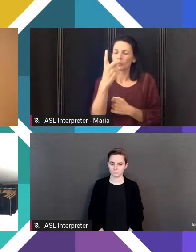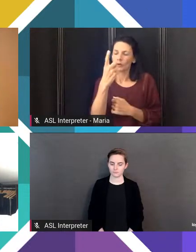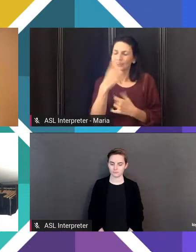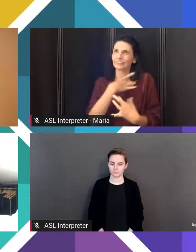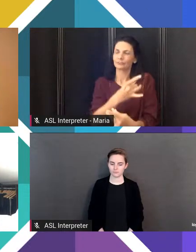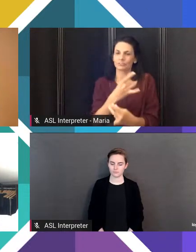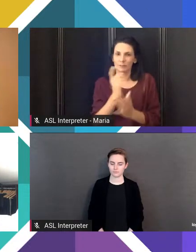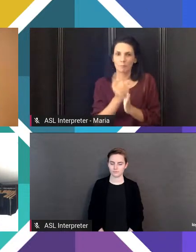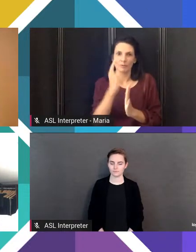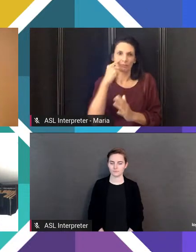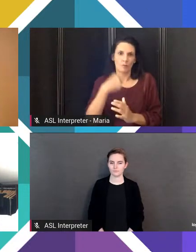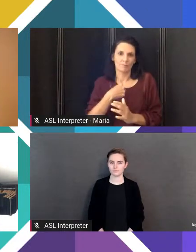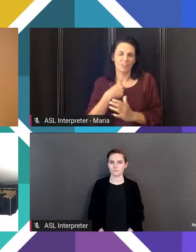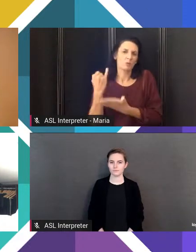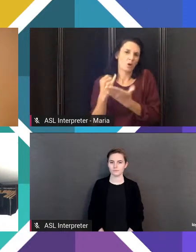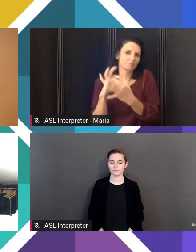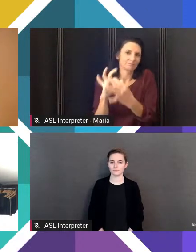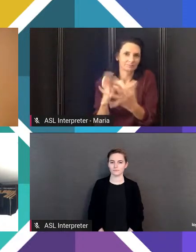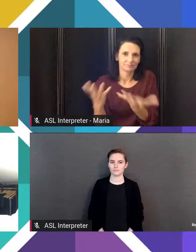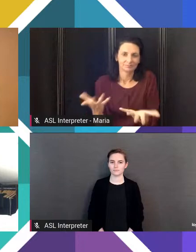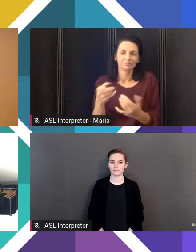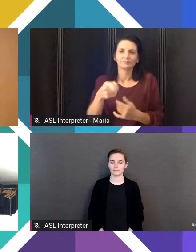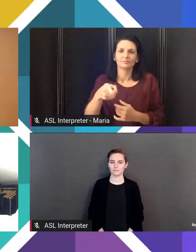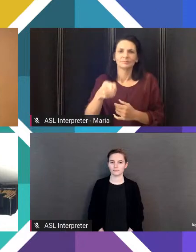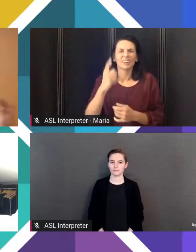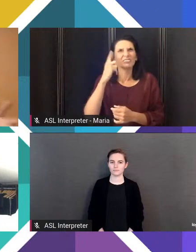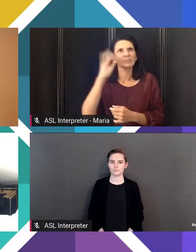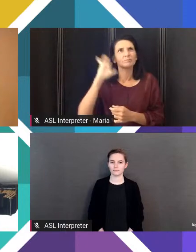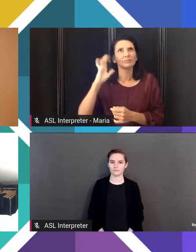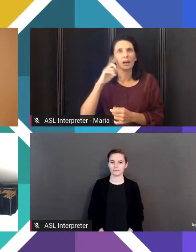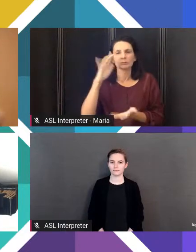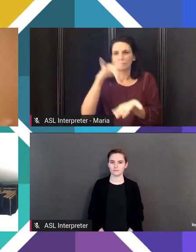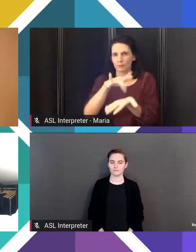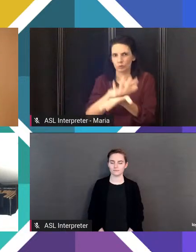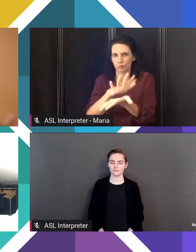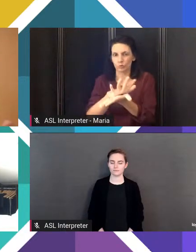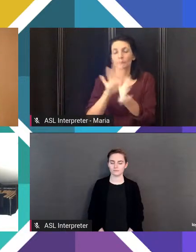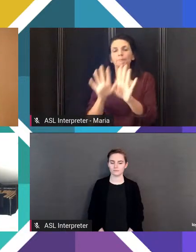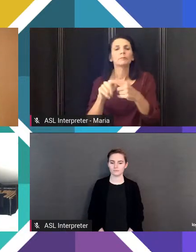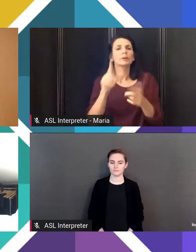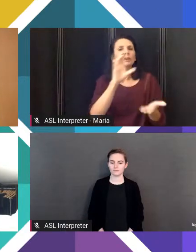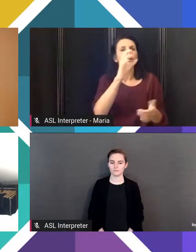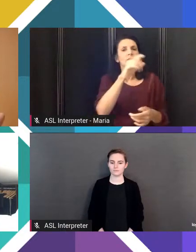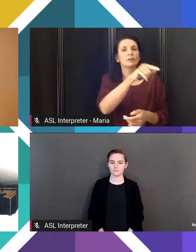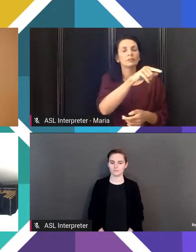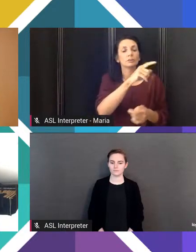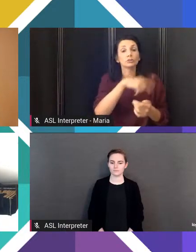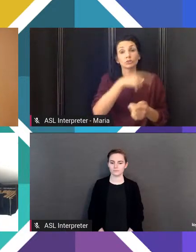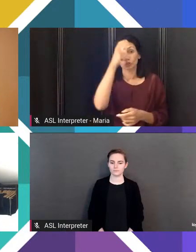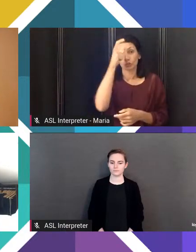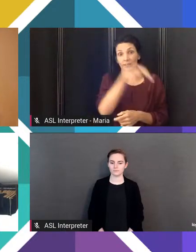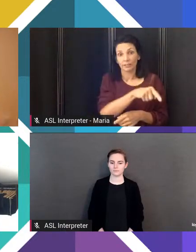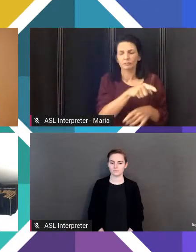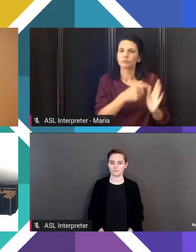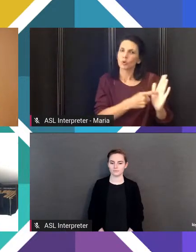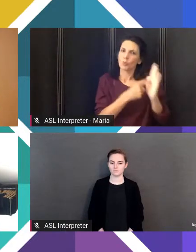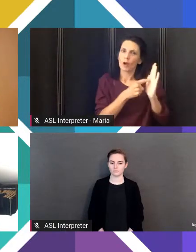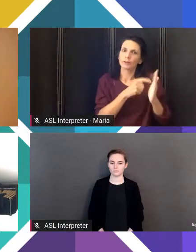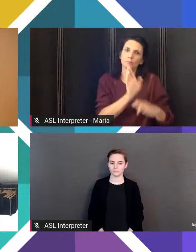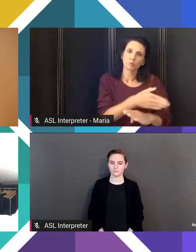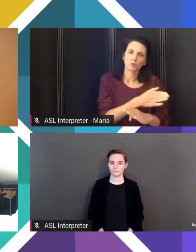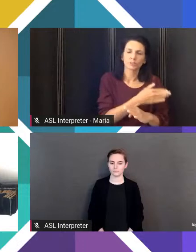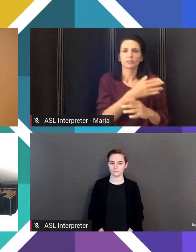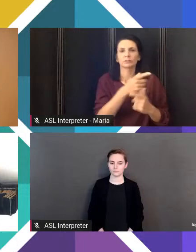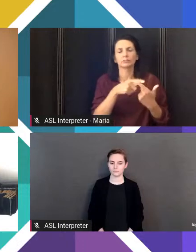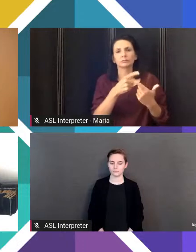me artistically was when I think I was in middle school, and in Turkey, you're required to take art classes and music classes and stuff like that until you